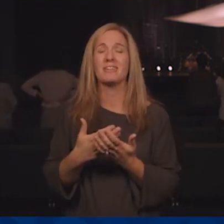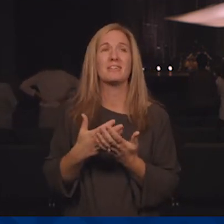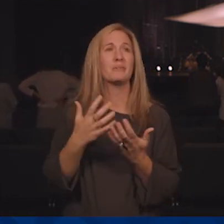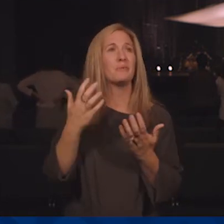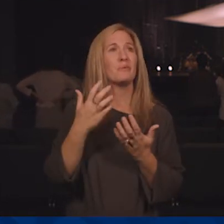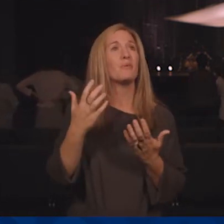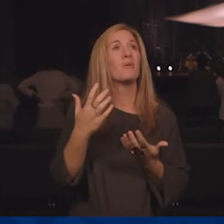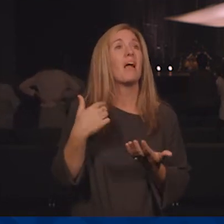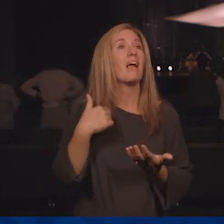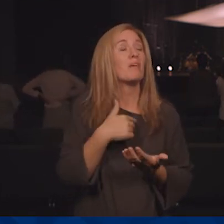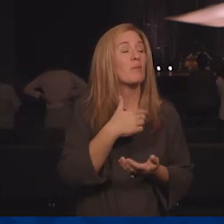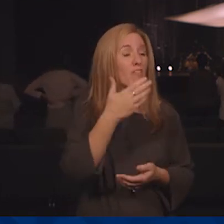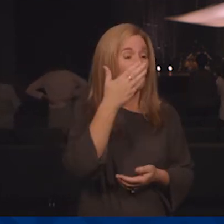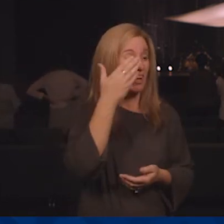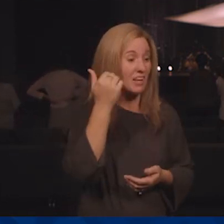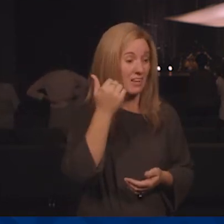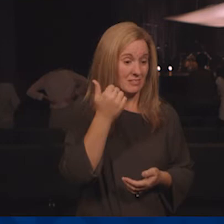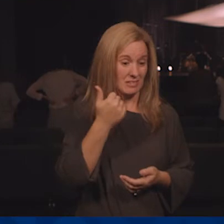to be lost.